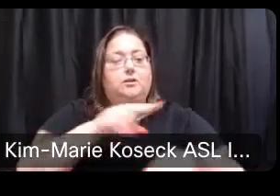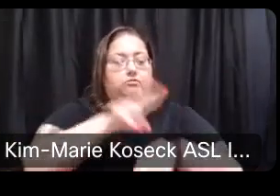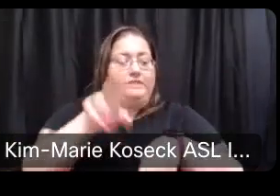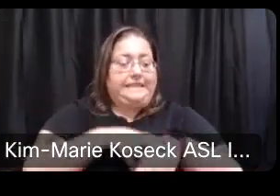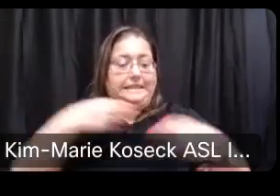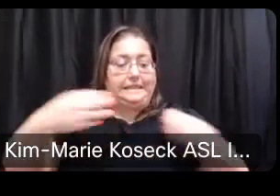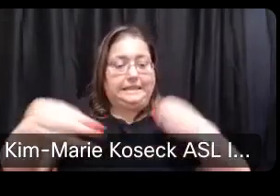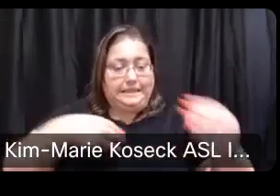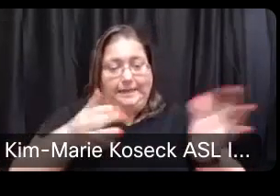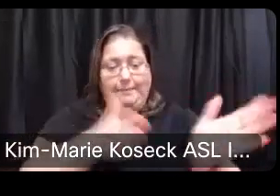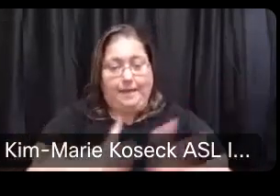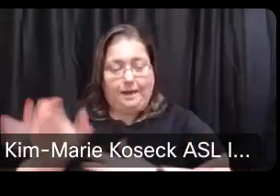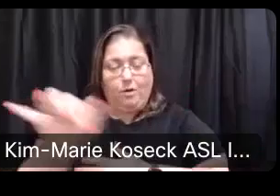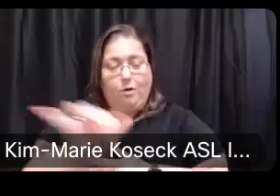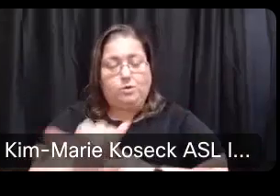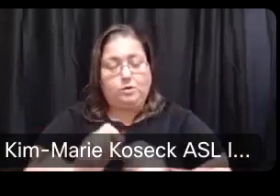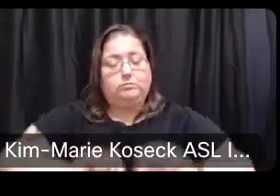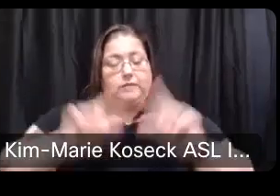please.